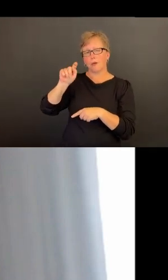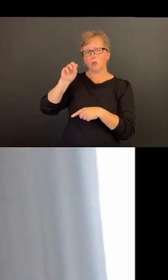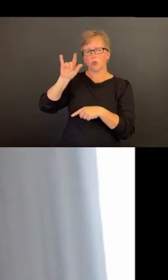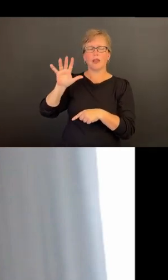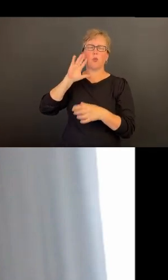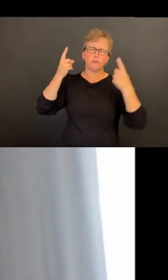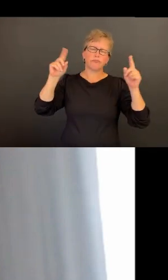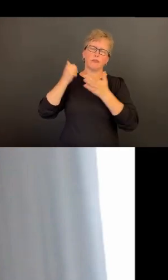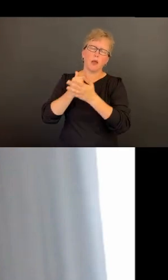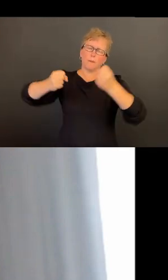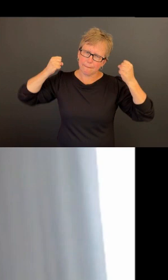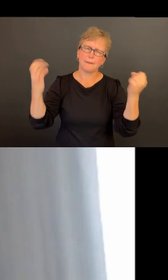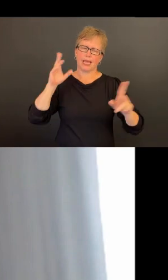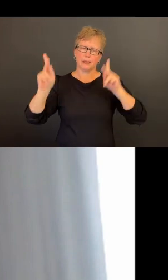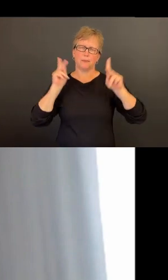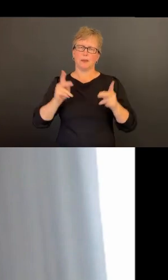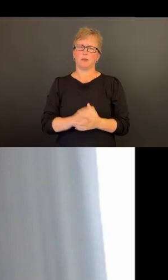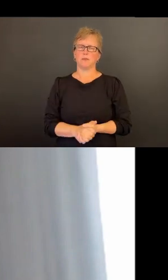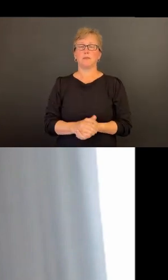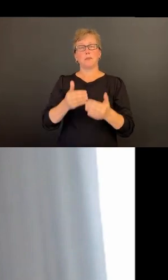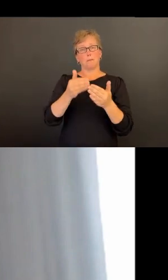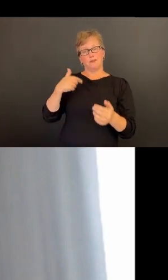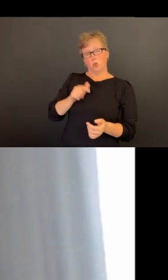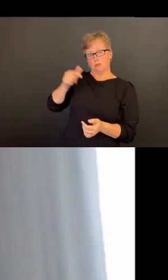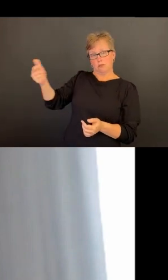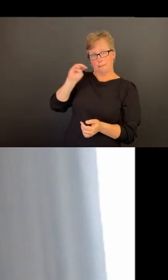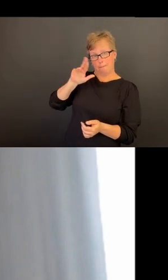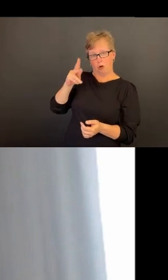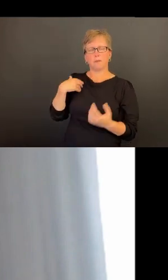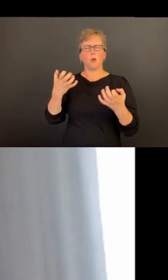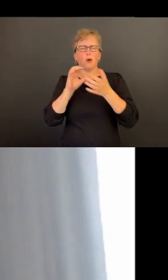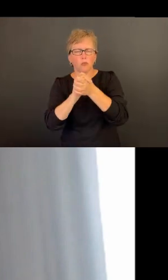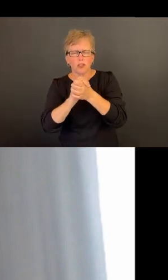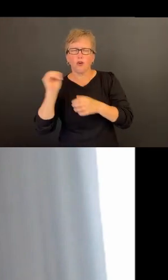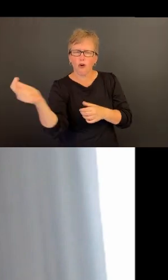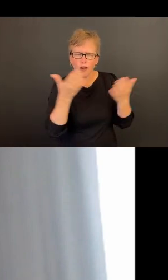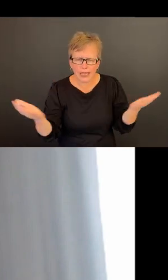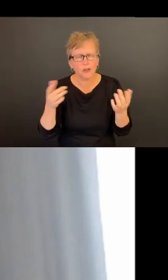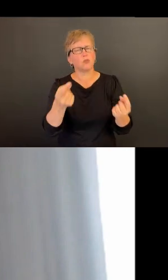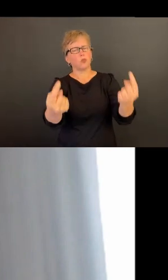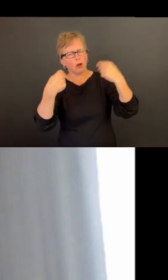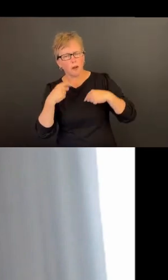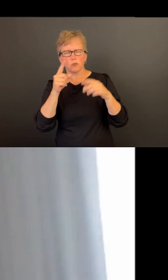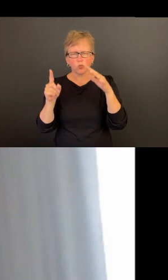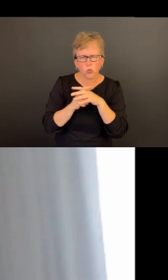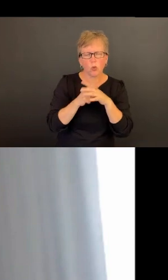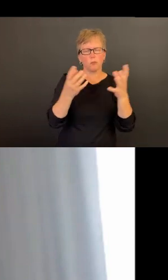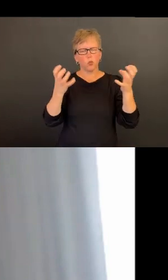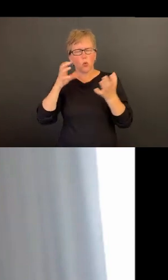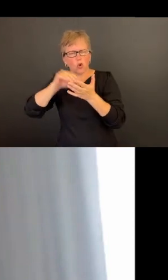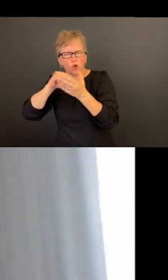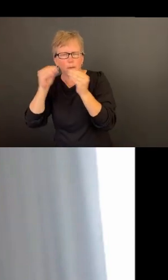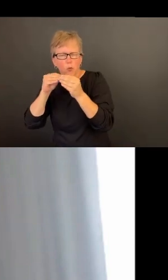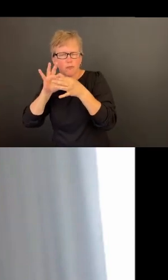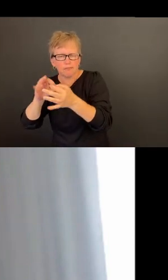as possible. And we feel like this partnership with the National Association of State Treasurers and the ABLE Today program allows us to do